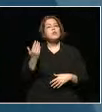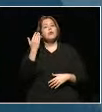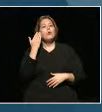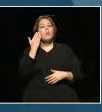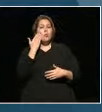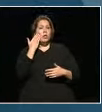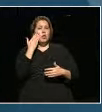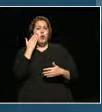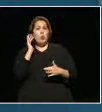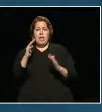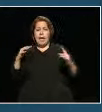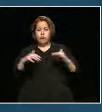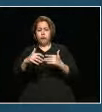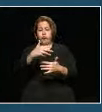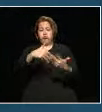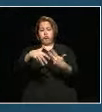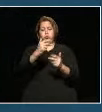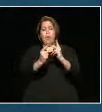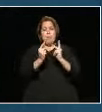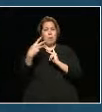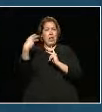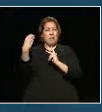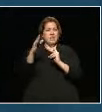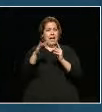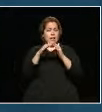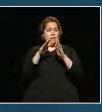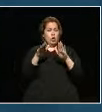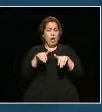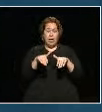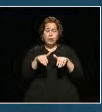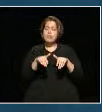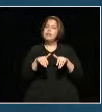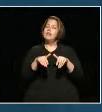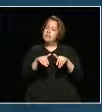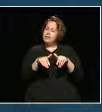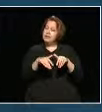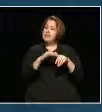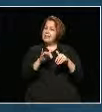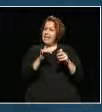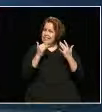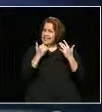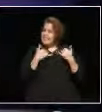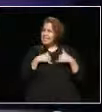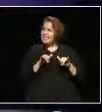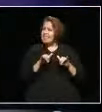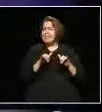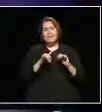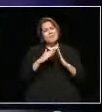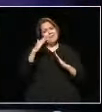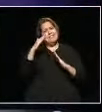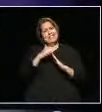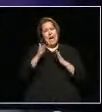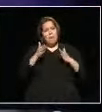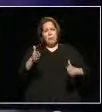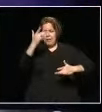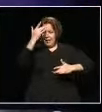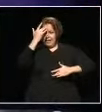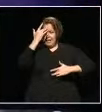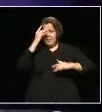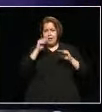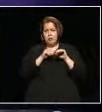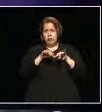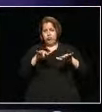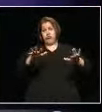that's congregating with folks outside of your household is still the way that this infection